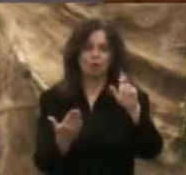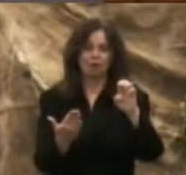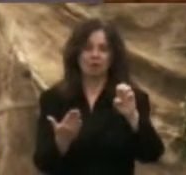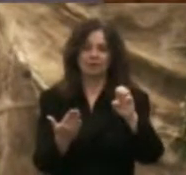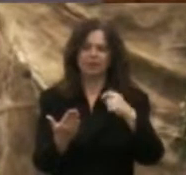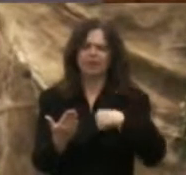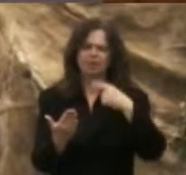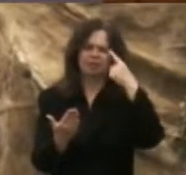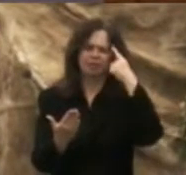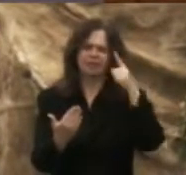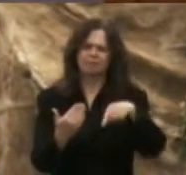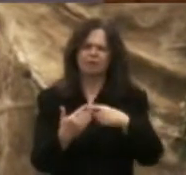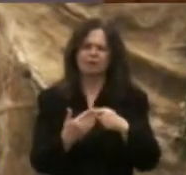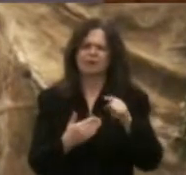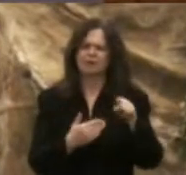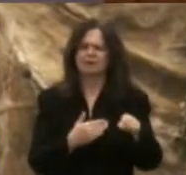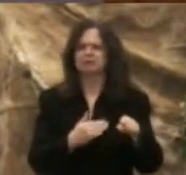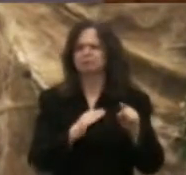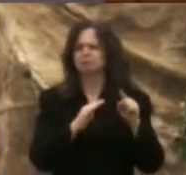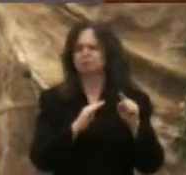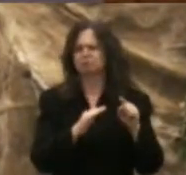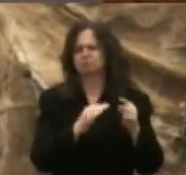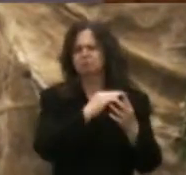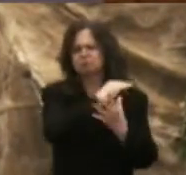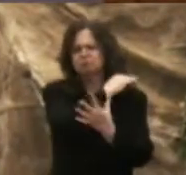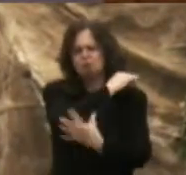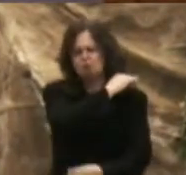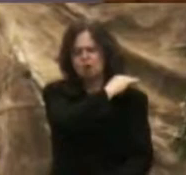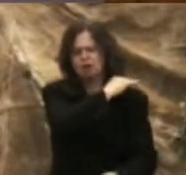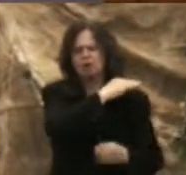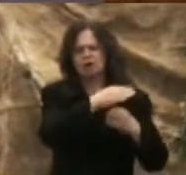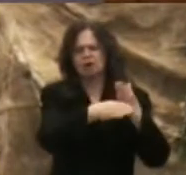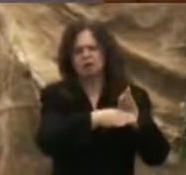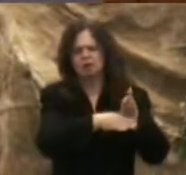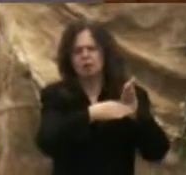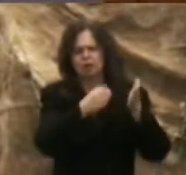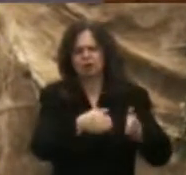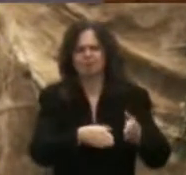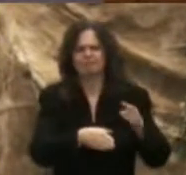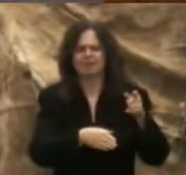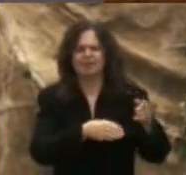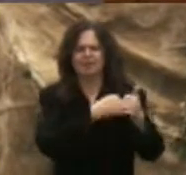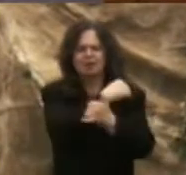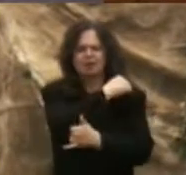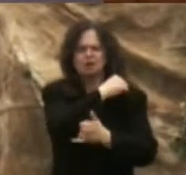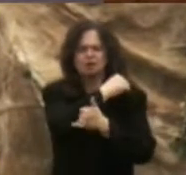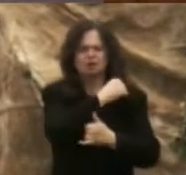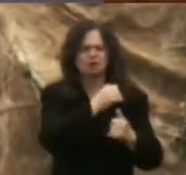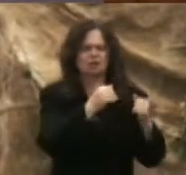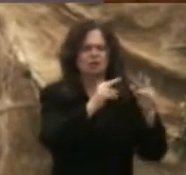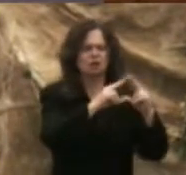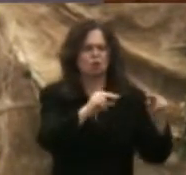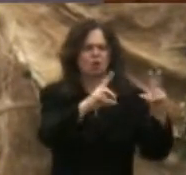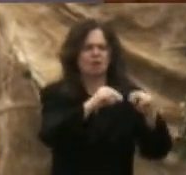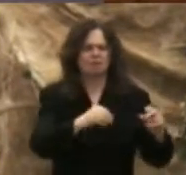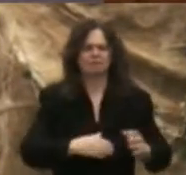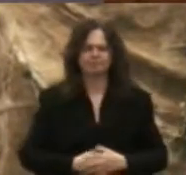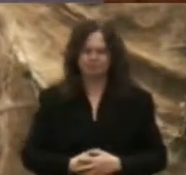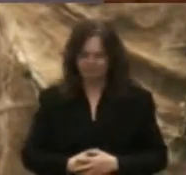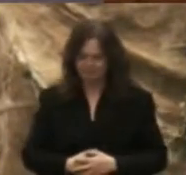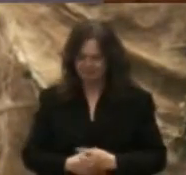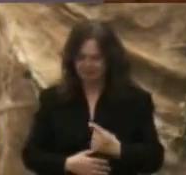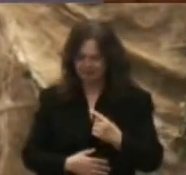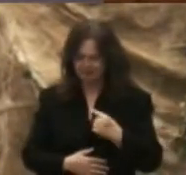this poor Nicaraguan carpenter. With some guilt, I think